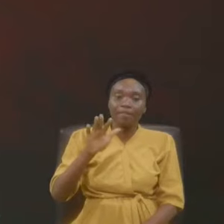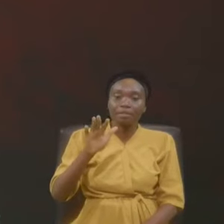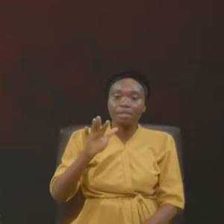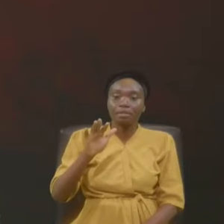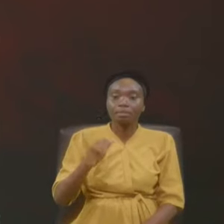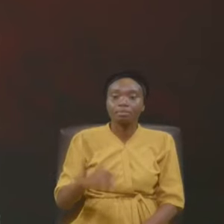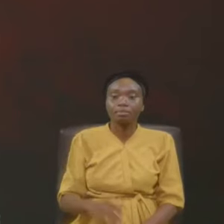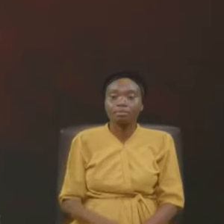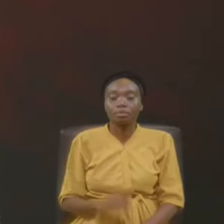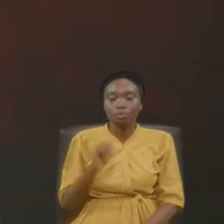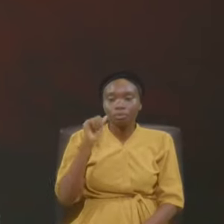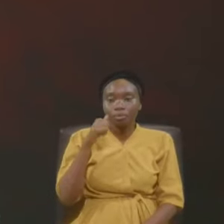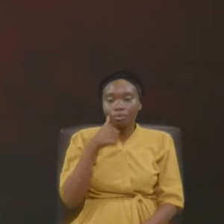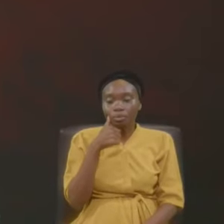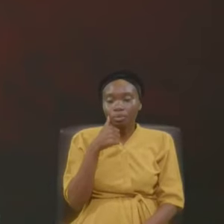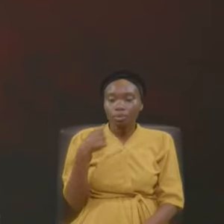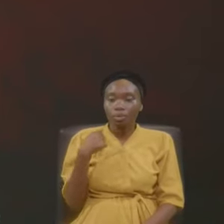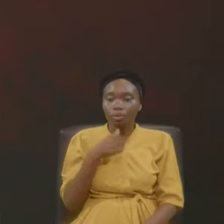notes. Tomorrow,